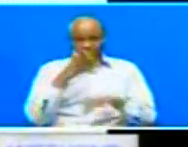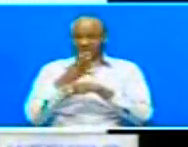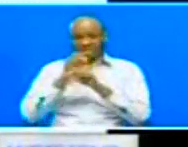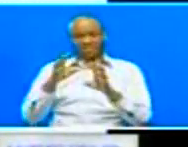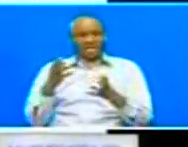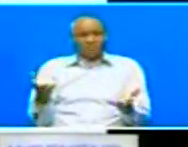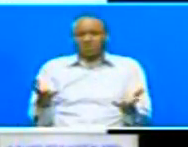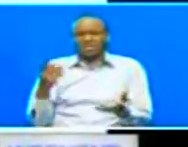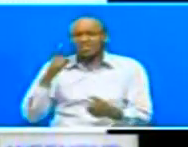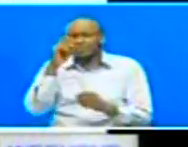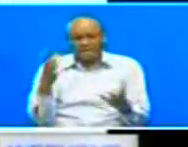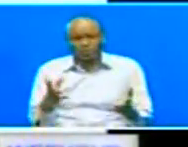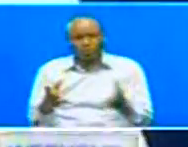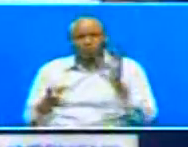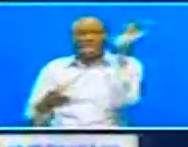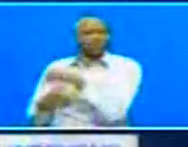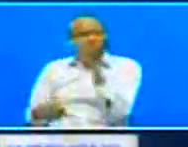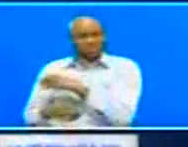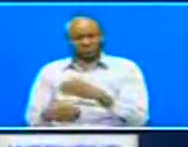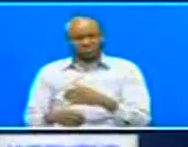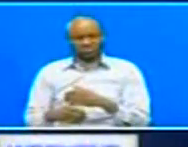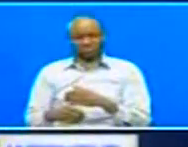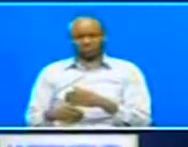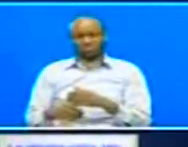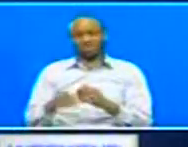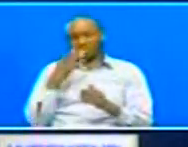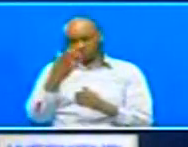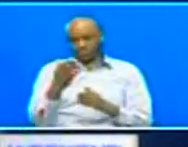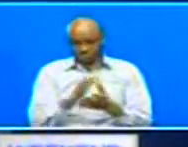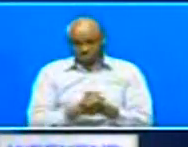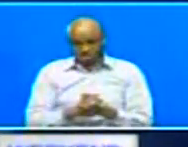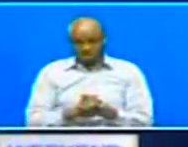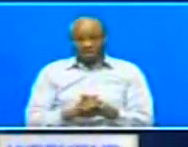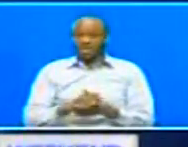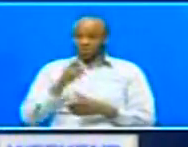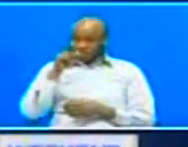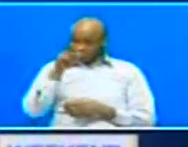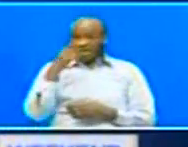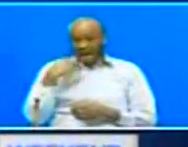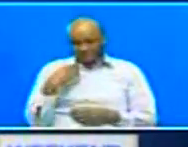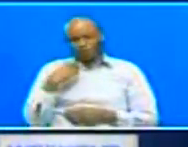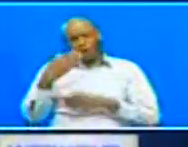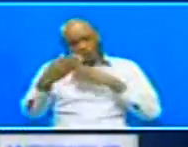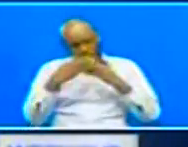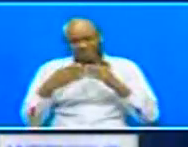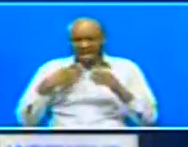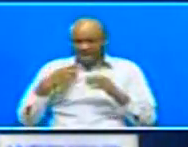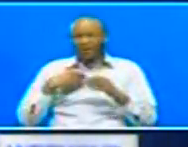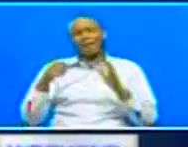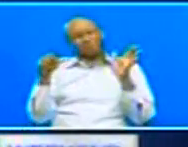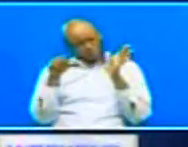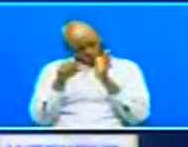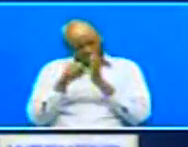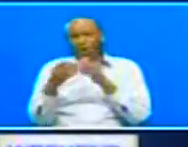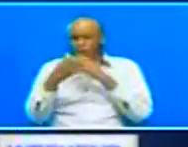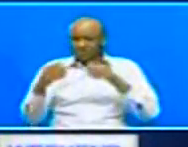Wait, how did that picture get there? Take it down. Thank you. So anyway, there was almost a diplomatic catastrophe